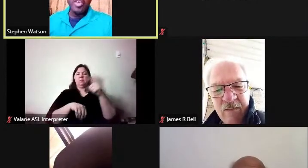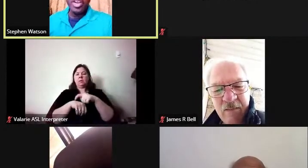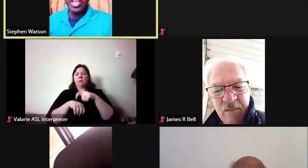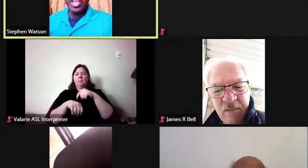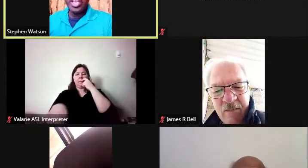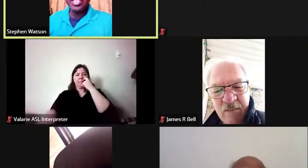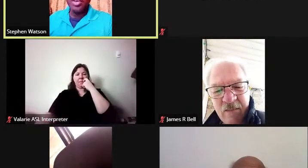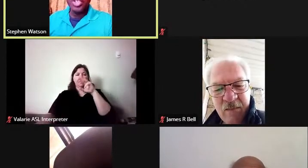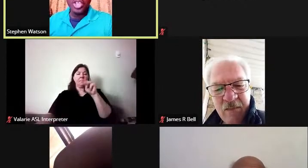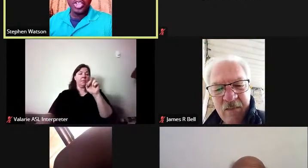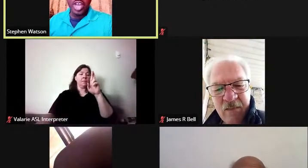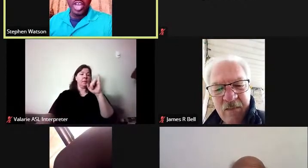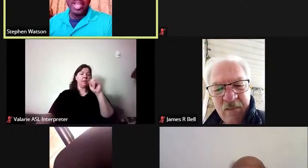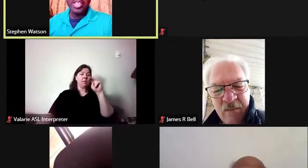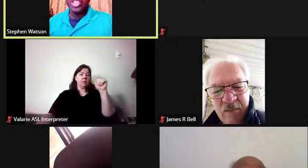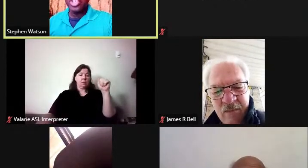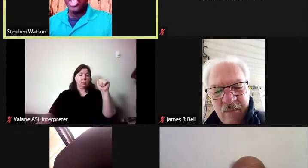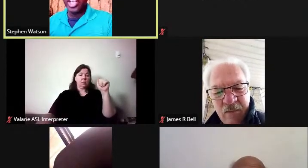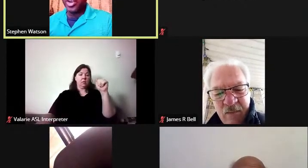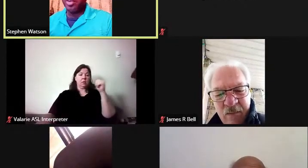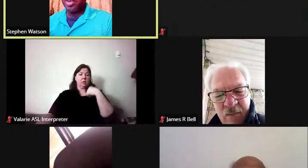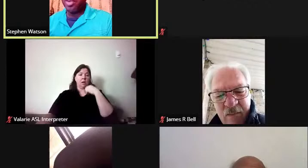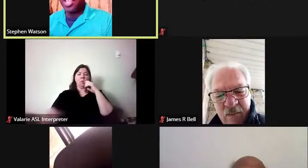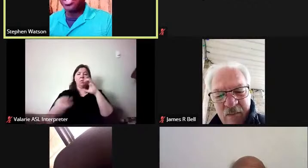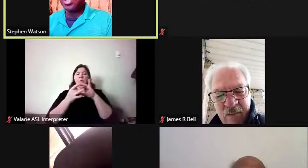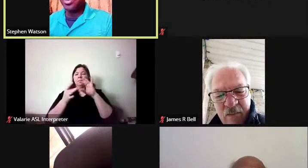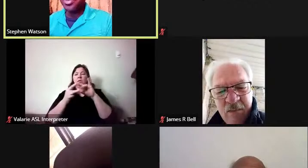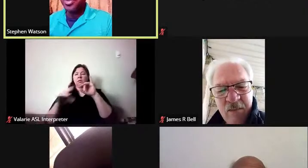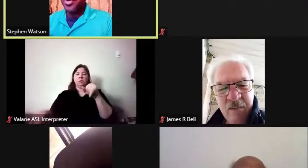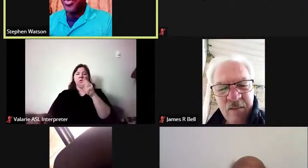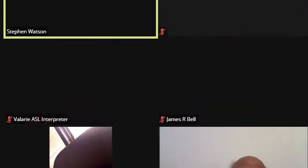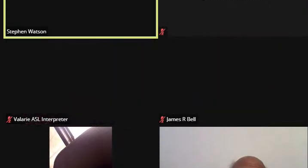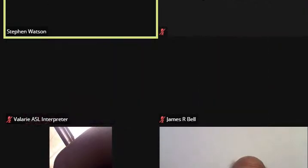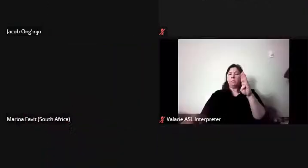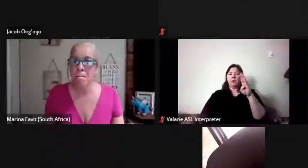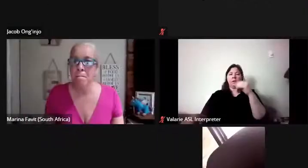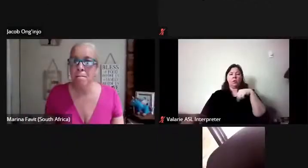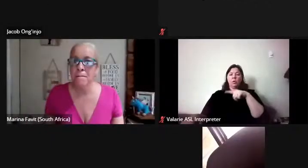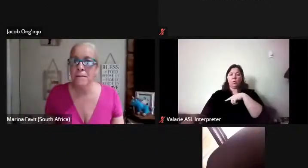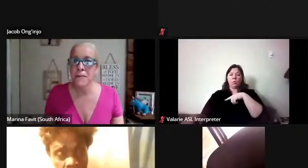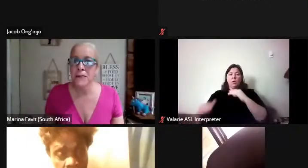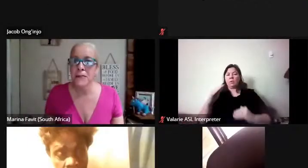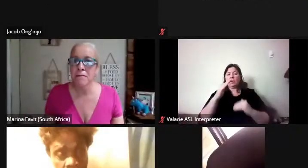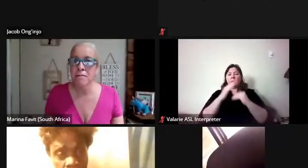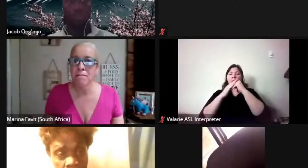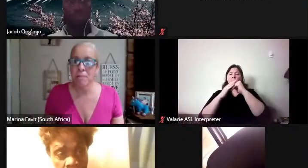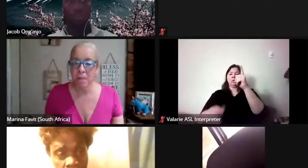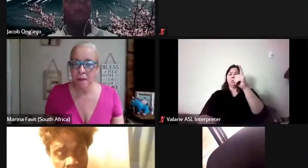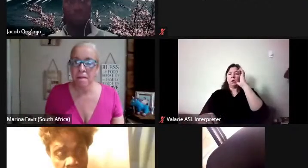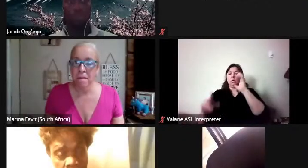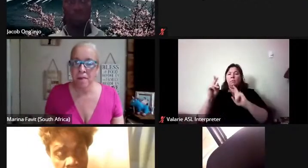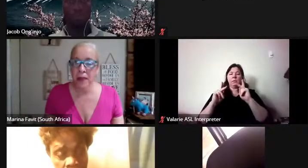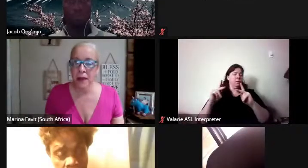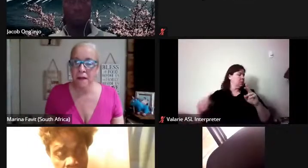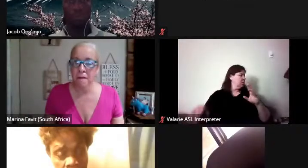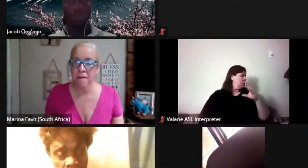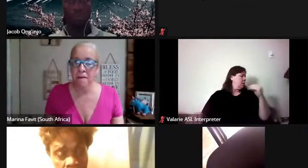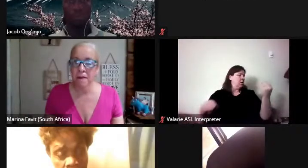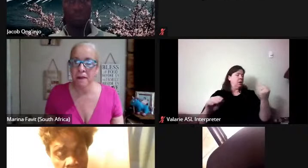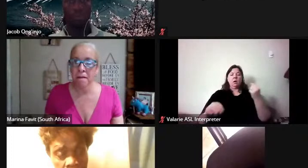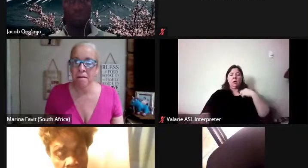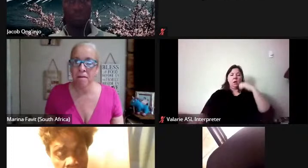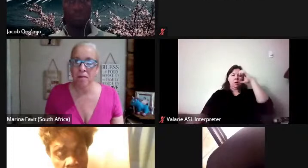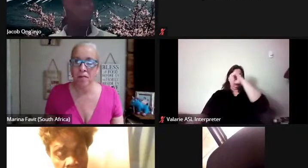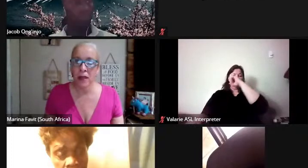Hey, Marina, yes, I was just trying to message Jacob because we are maxed out at 100. And I